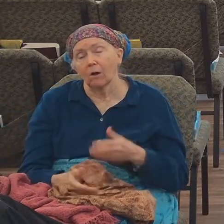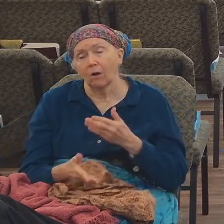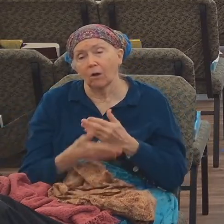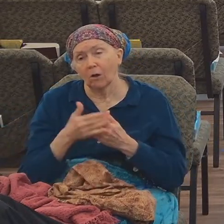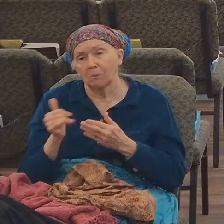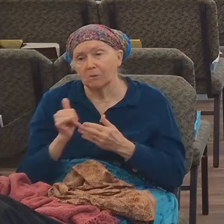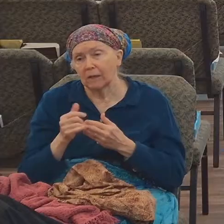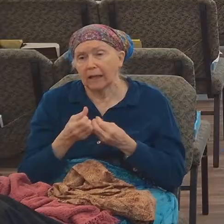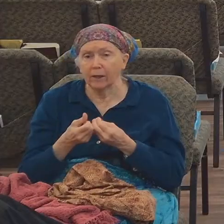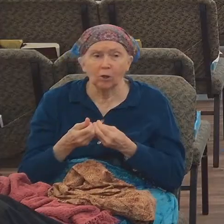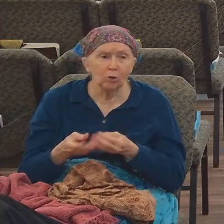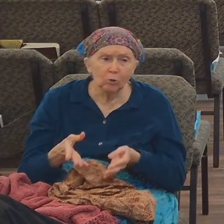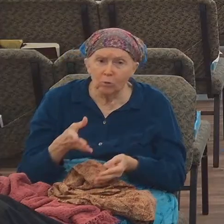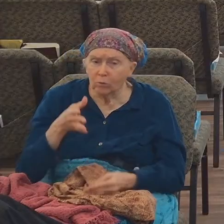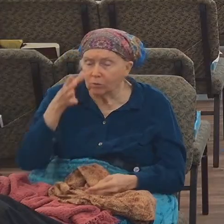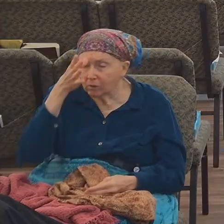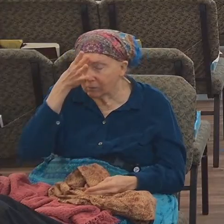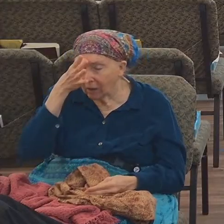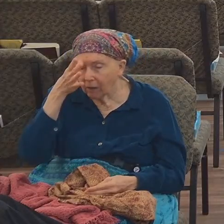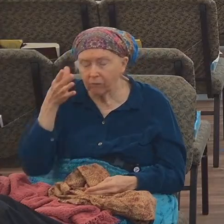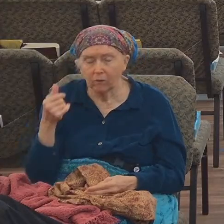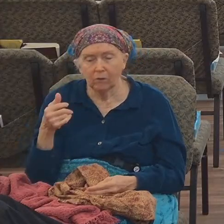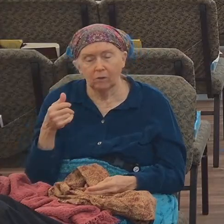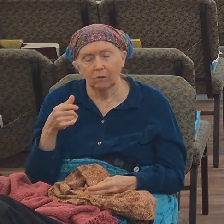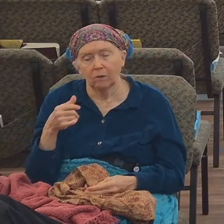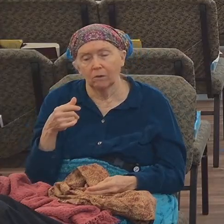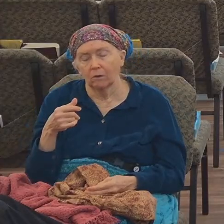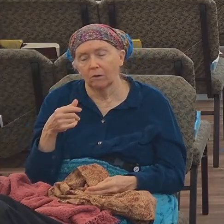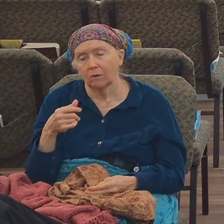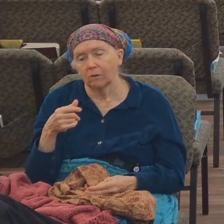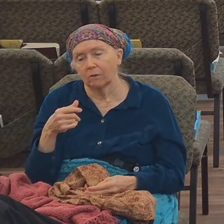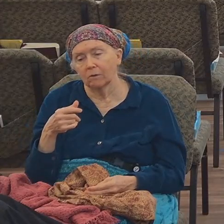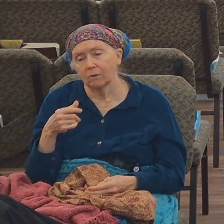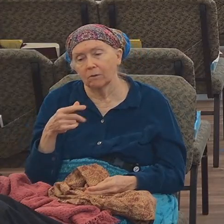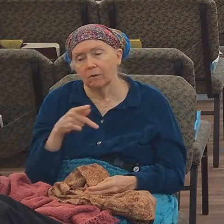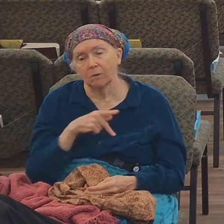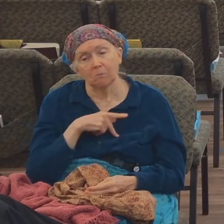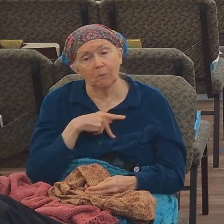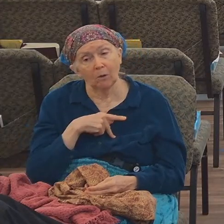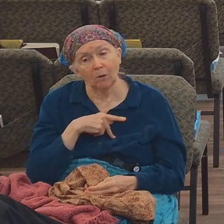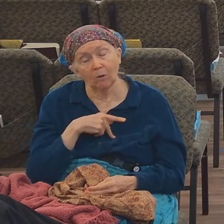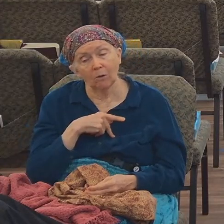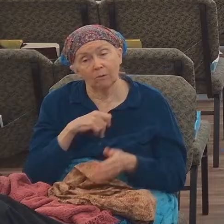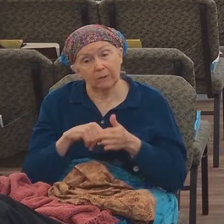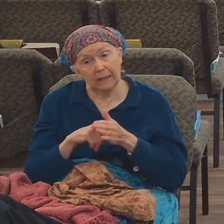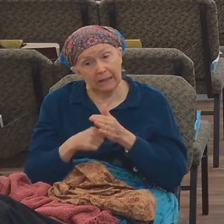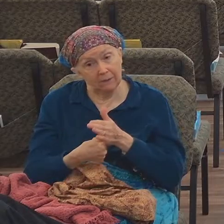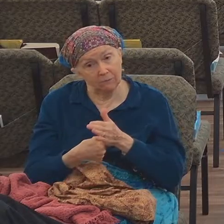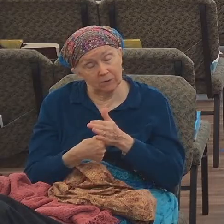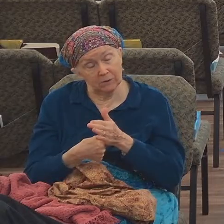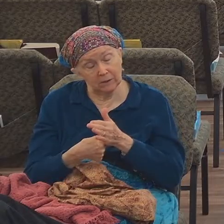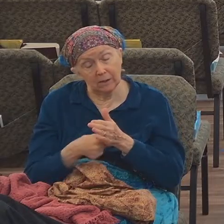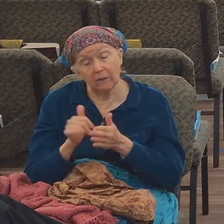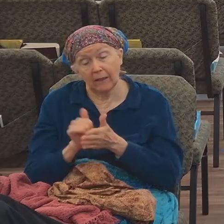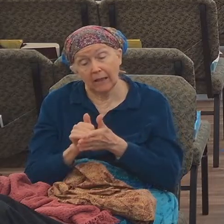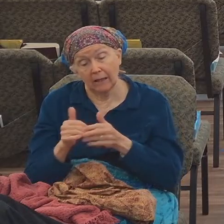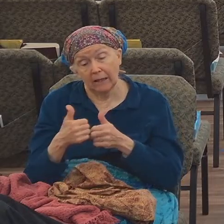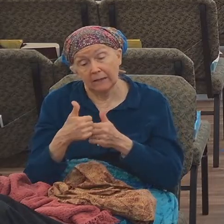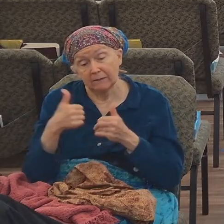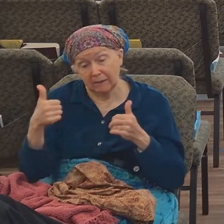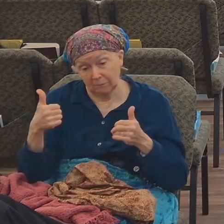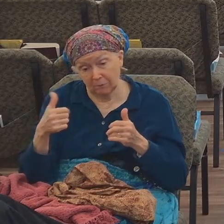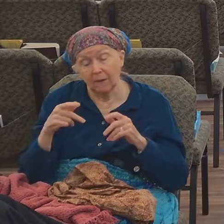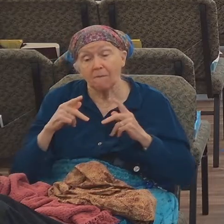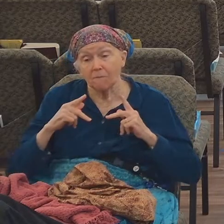okay? Paul emphasized, though, the separation is not what? It is